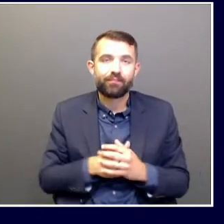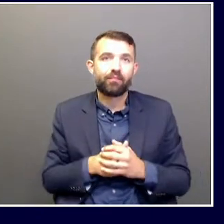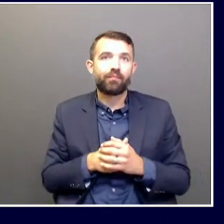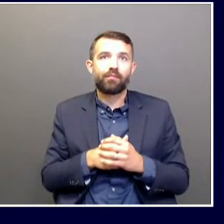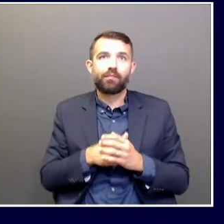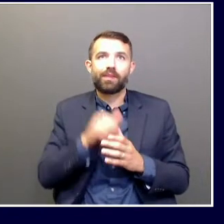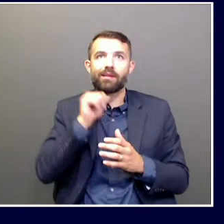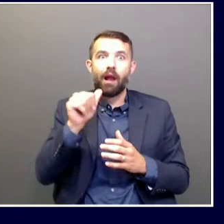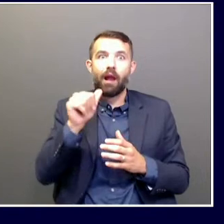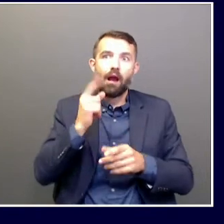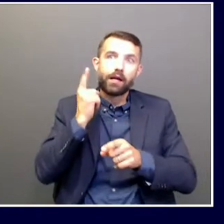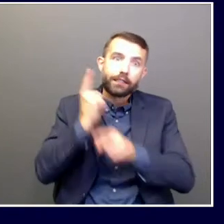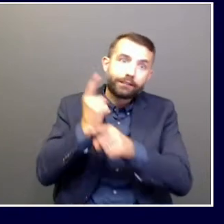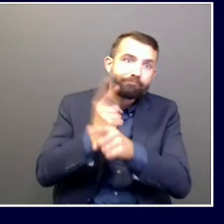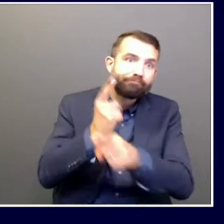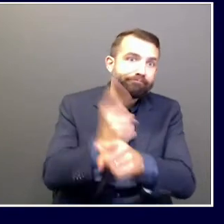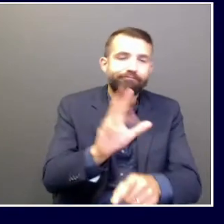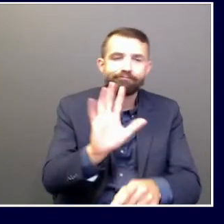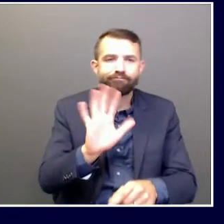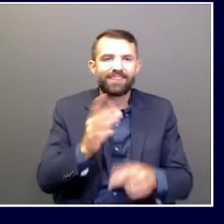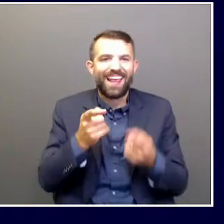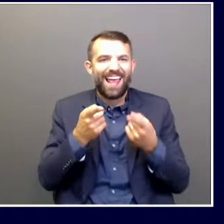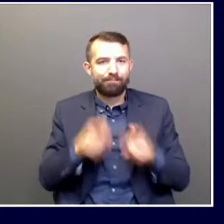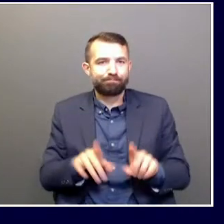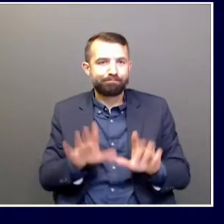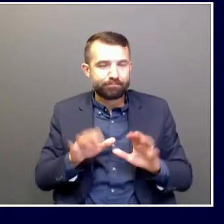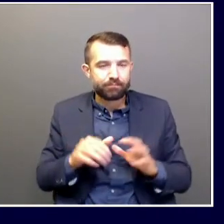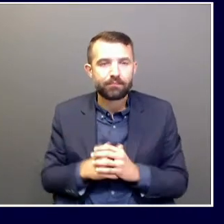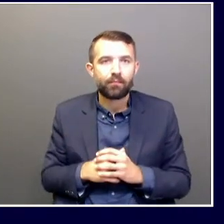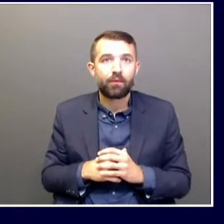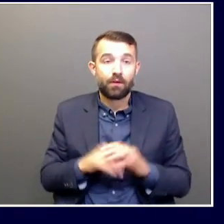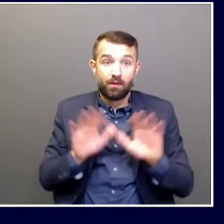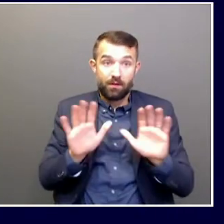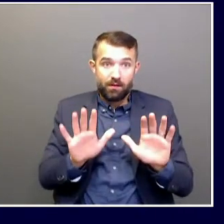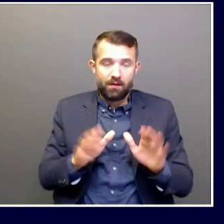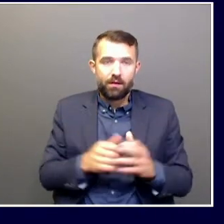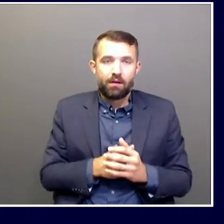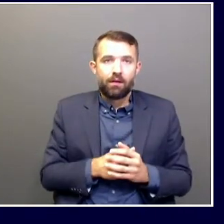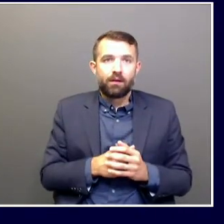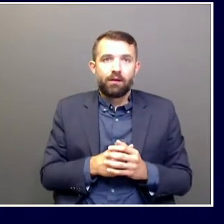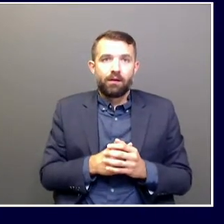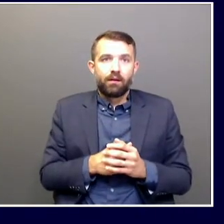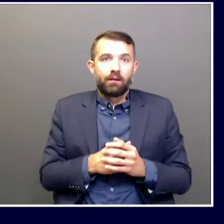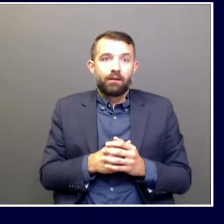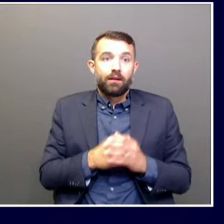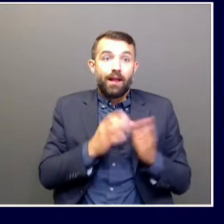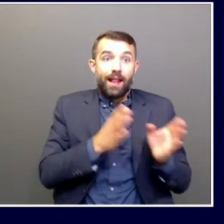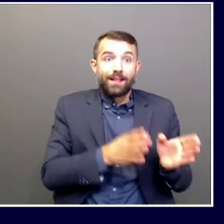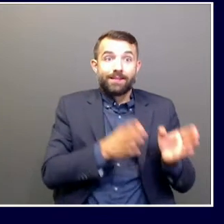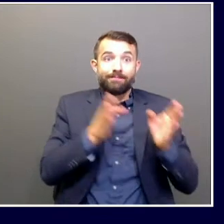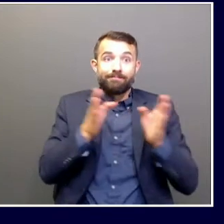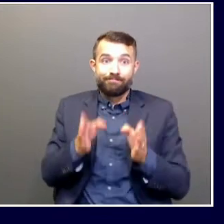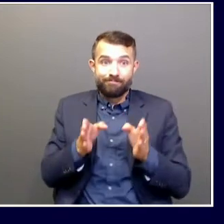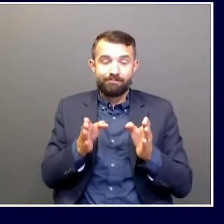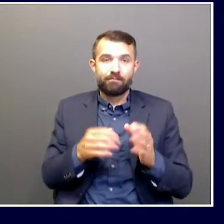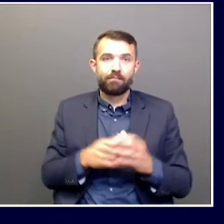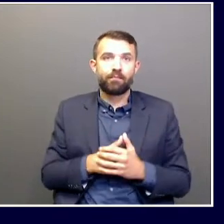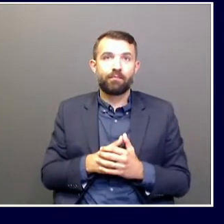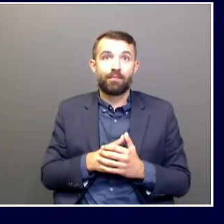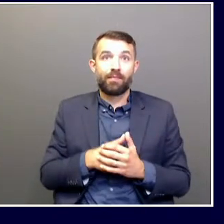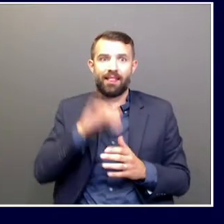result in hospitalizations numerically will look a lot worse than they are. In terms of the impact on the hospitals,